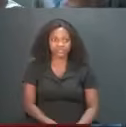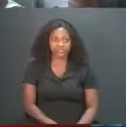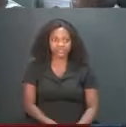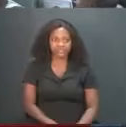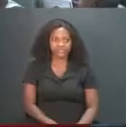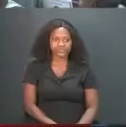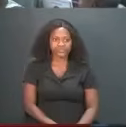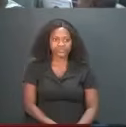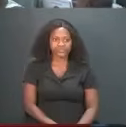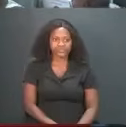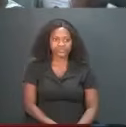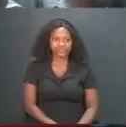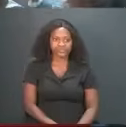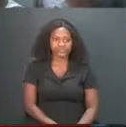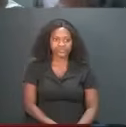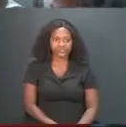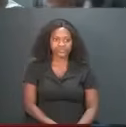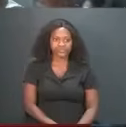question.